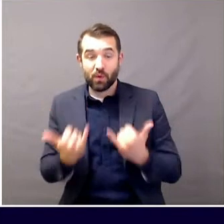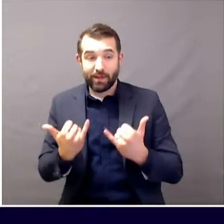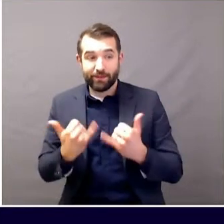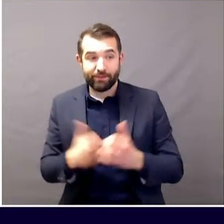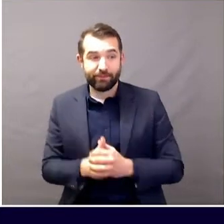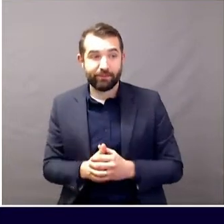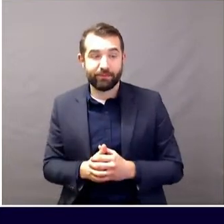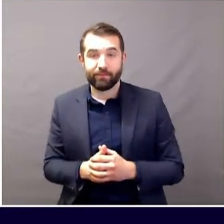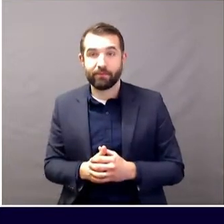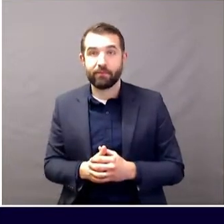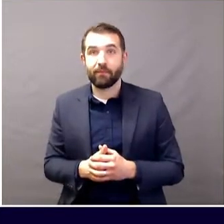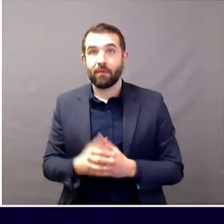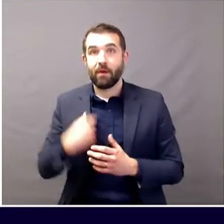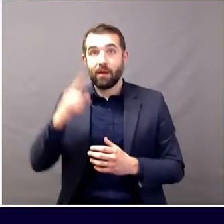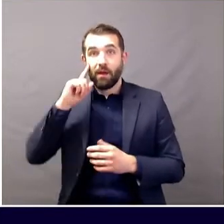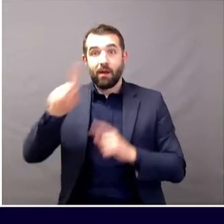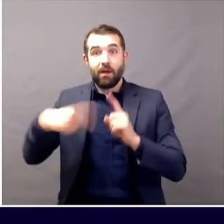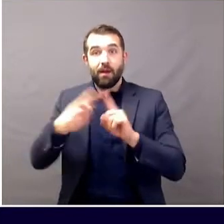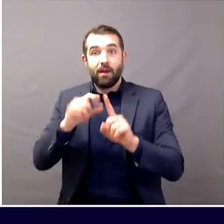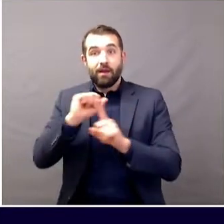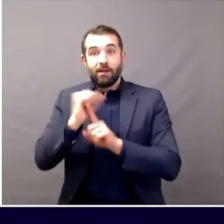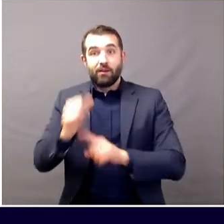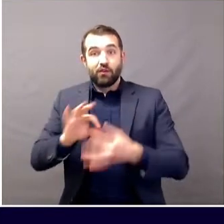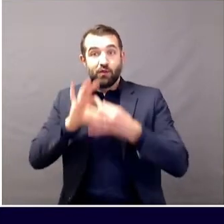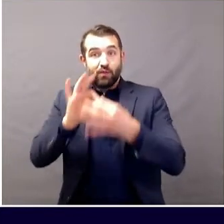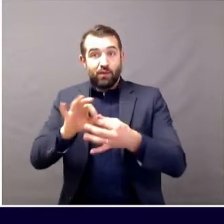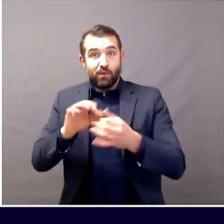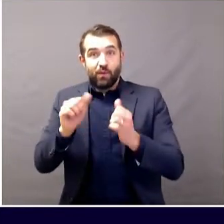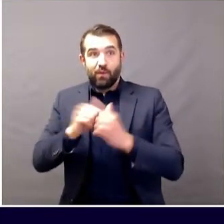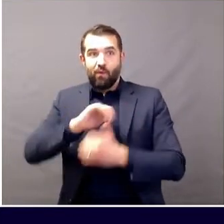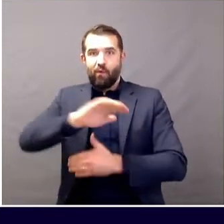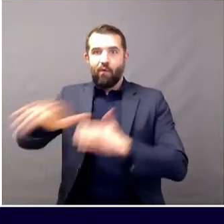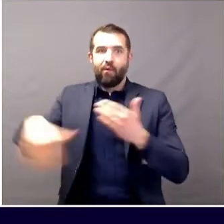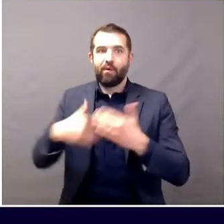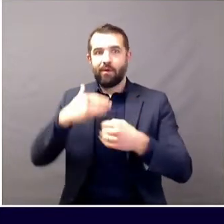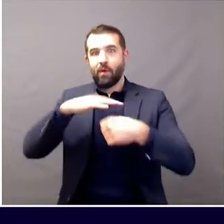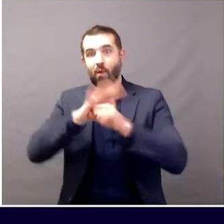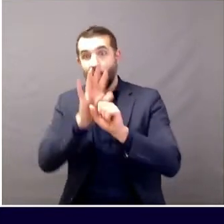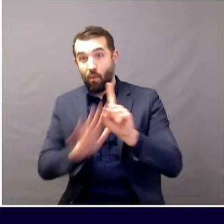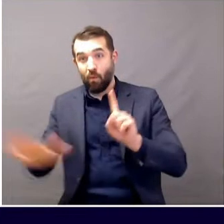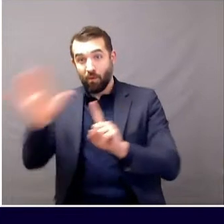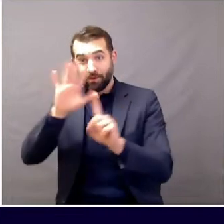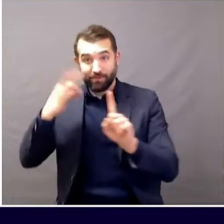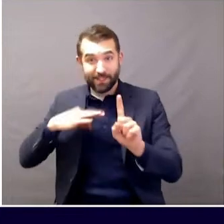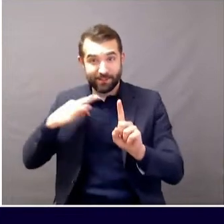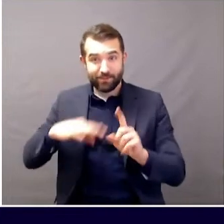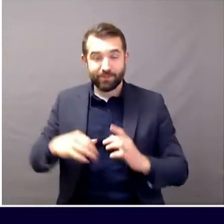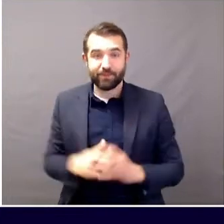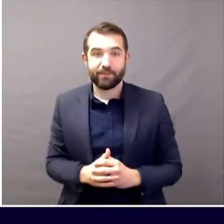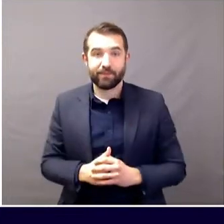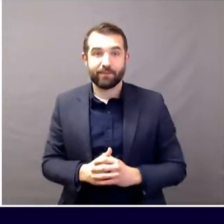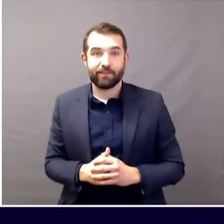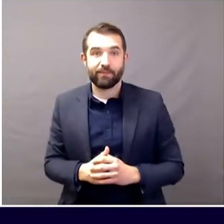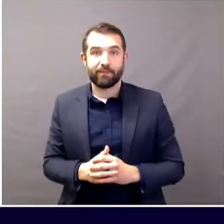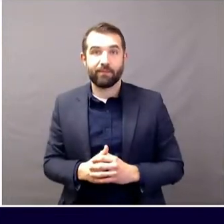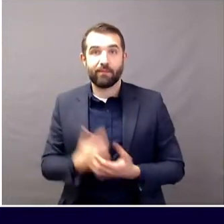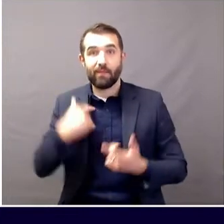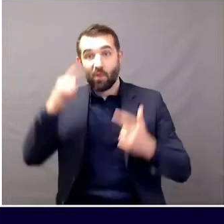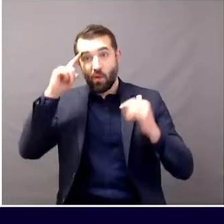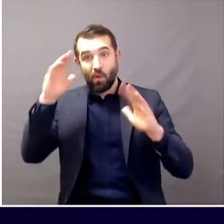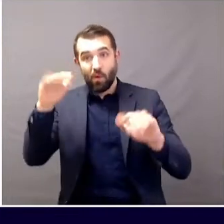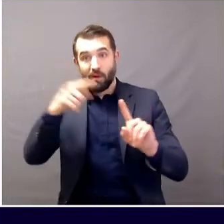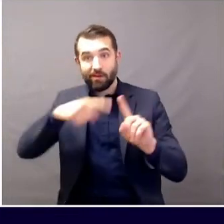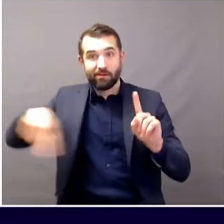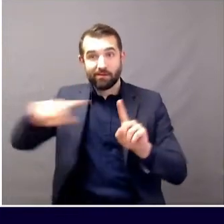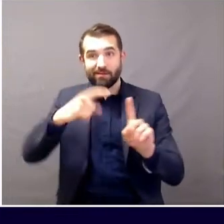to hear about where we stand with respect to all things COVID-19 across the state of Maine. I hope everyone had a restful and